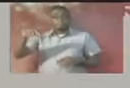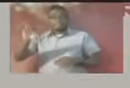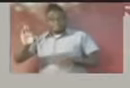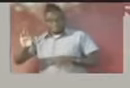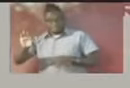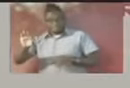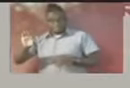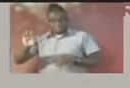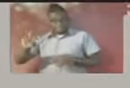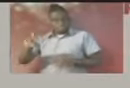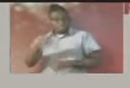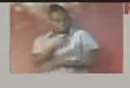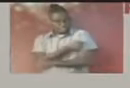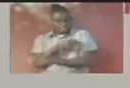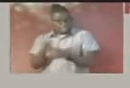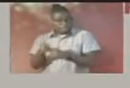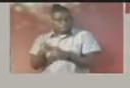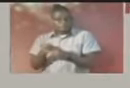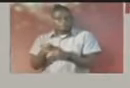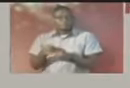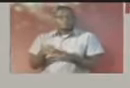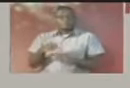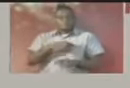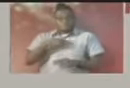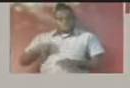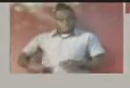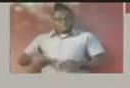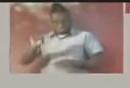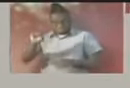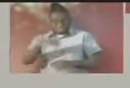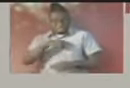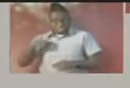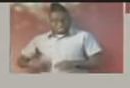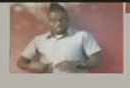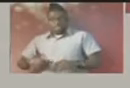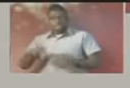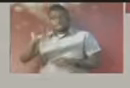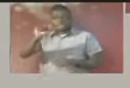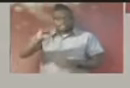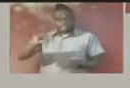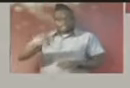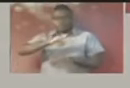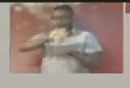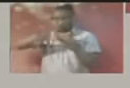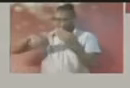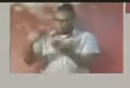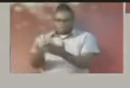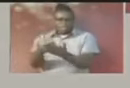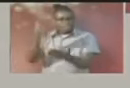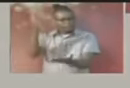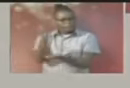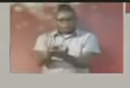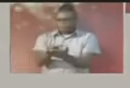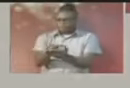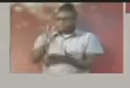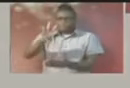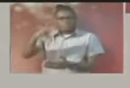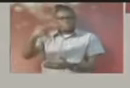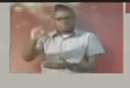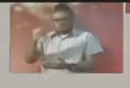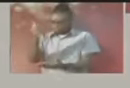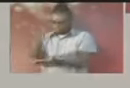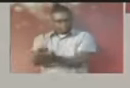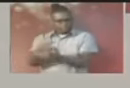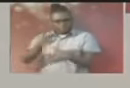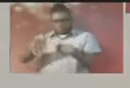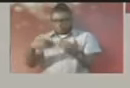with the Sinopharm vaccine as well as the AstraZeneca vaccines. What we have done is we have tried the Johnson & Johnson vaccine as